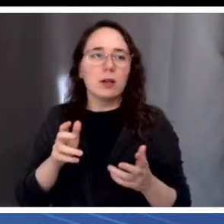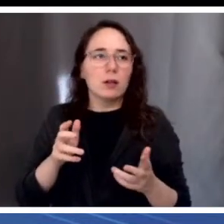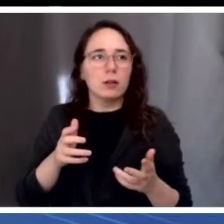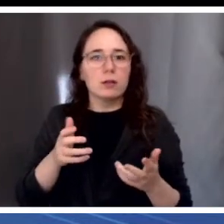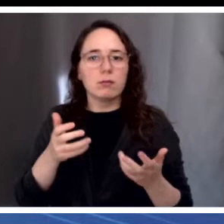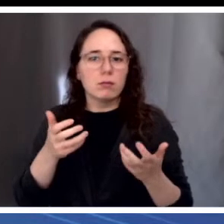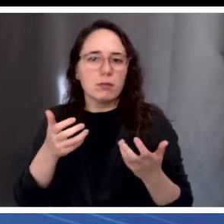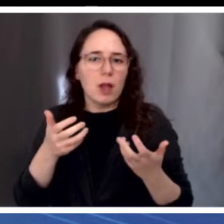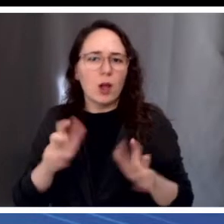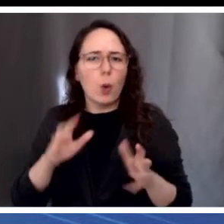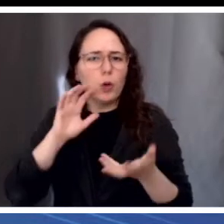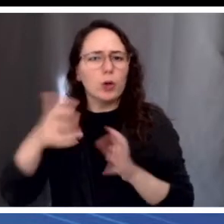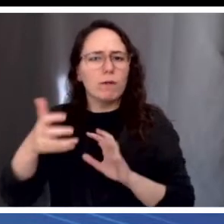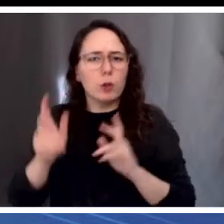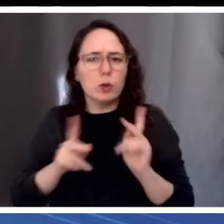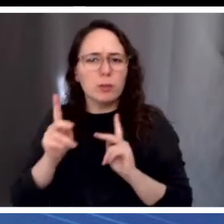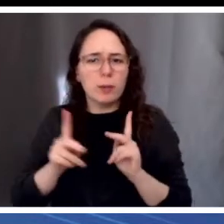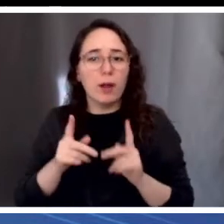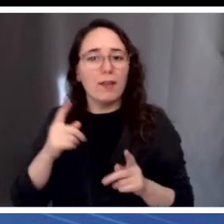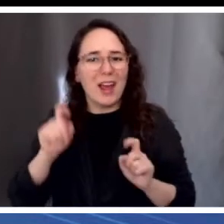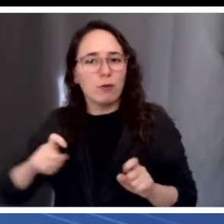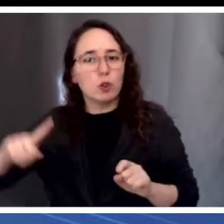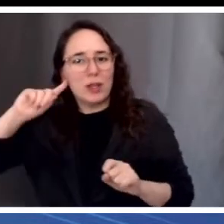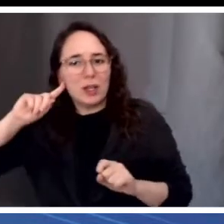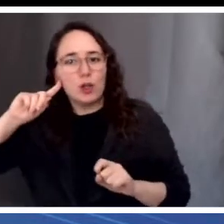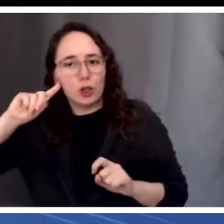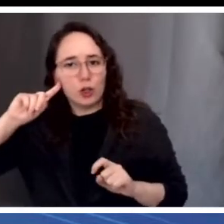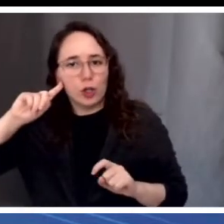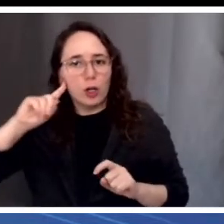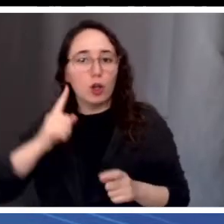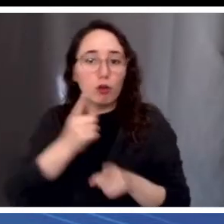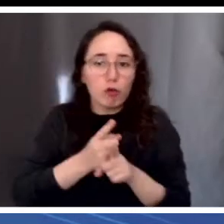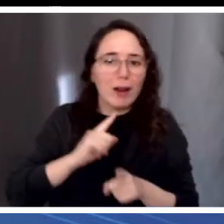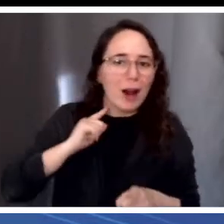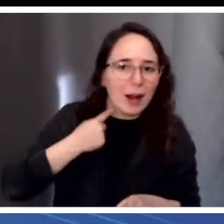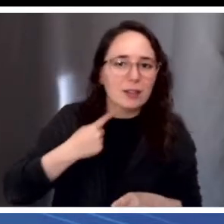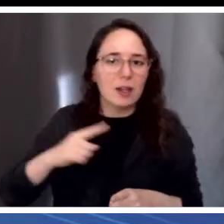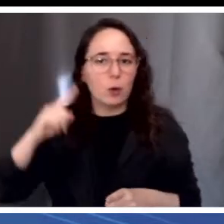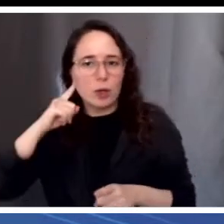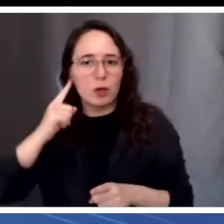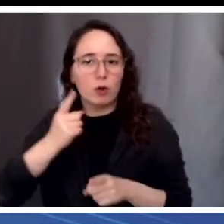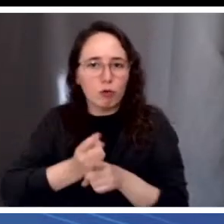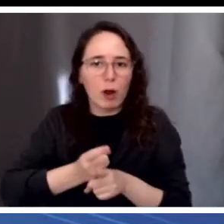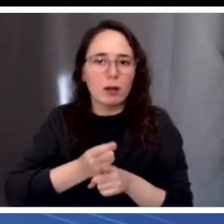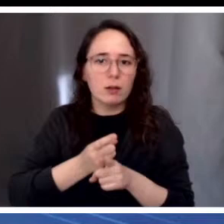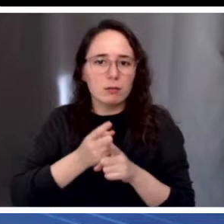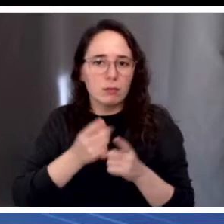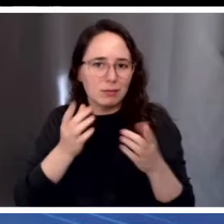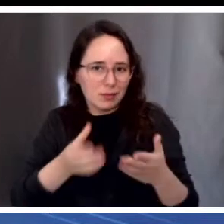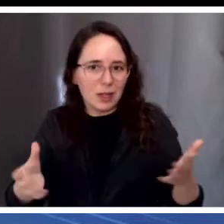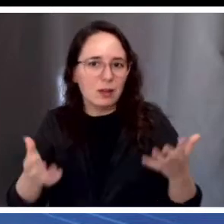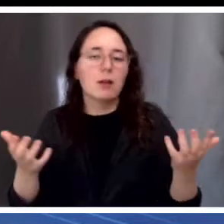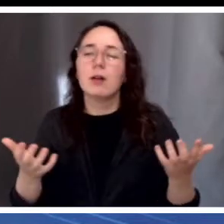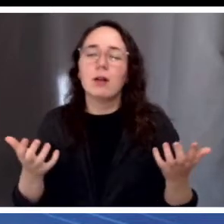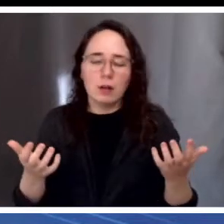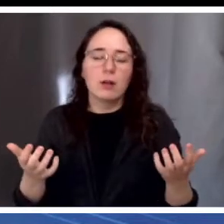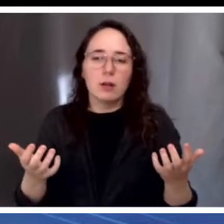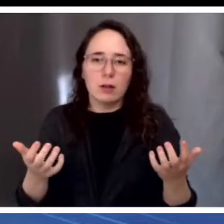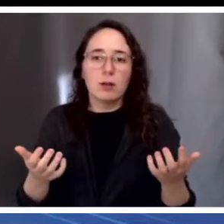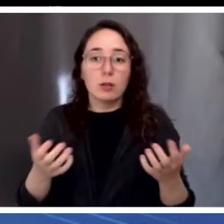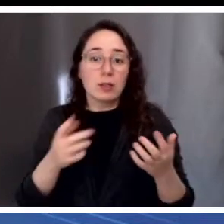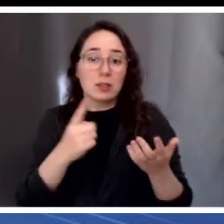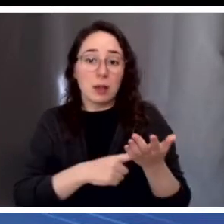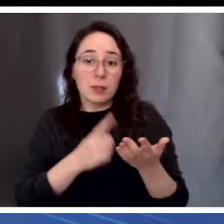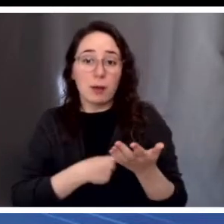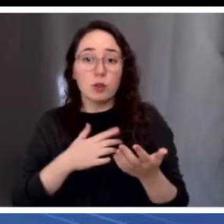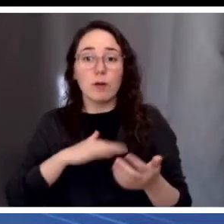important because not everybody understands that these are other layers of that process. And in addition to that, we have text on screen,